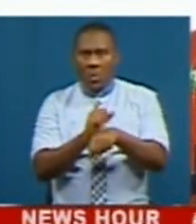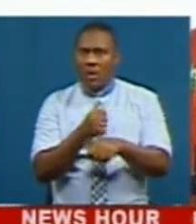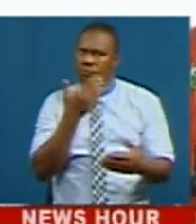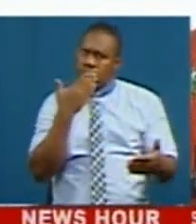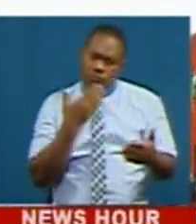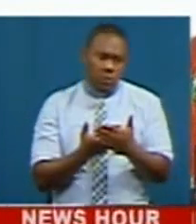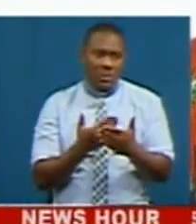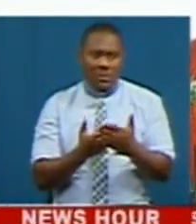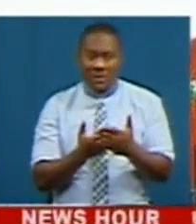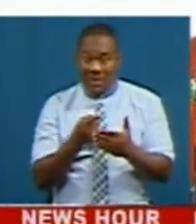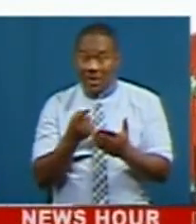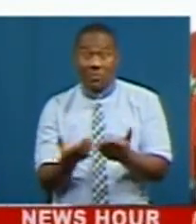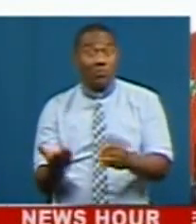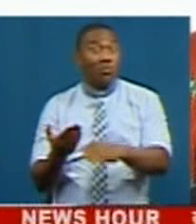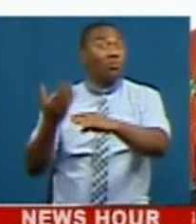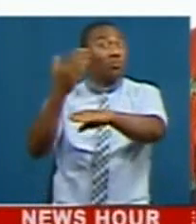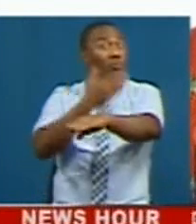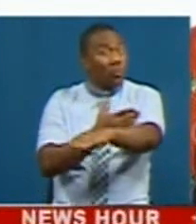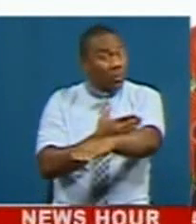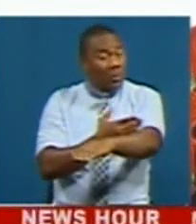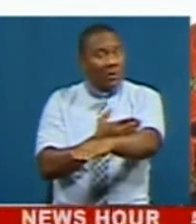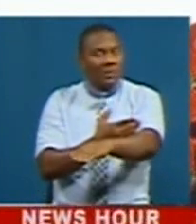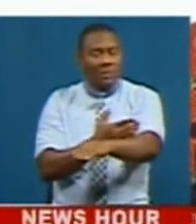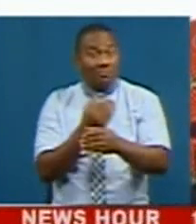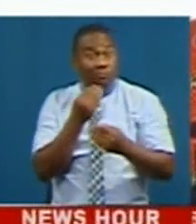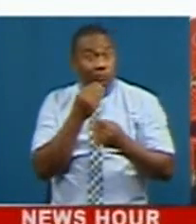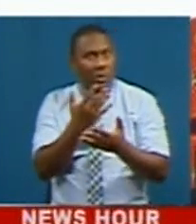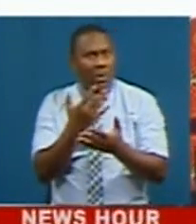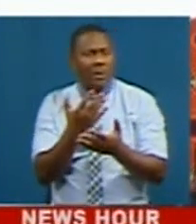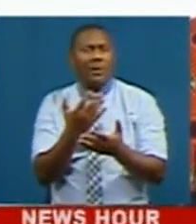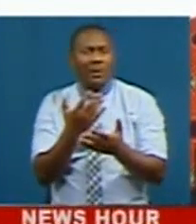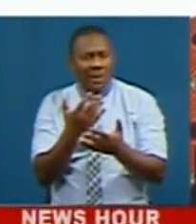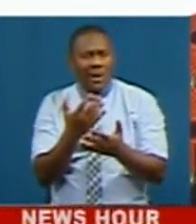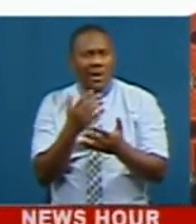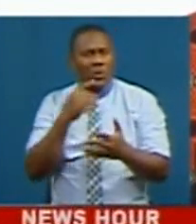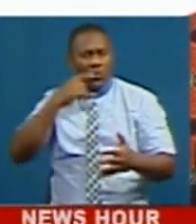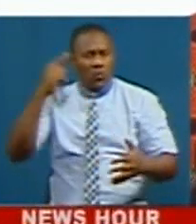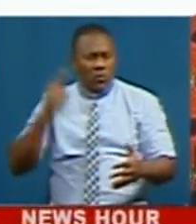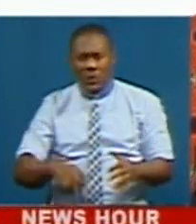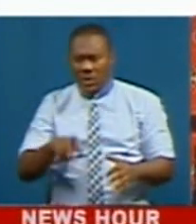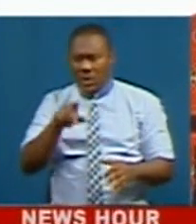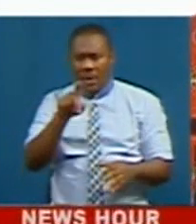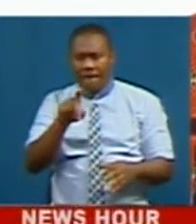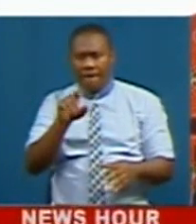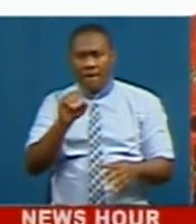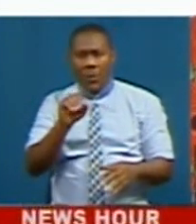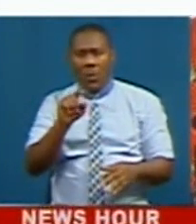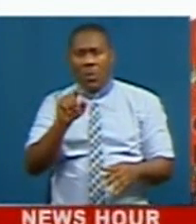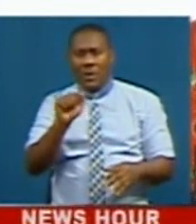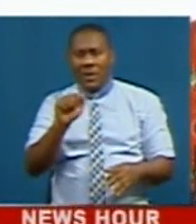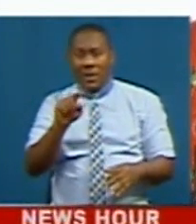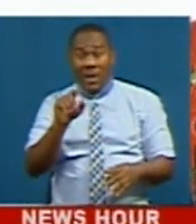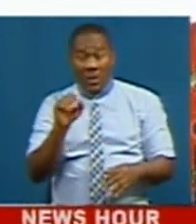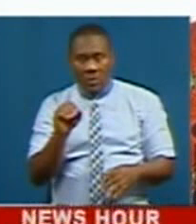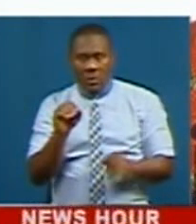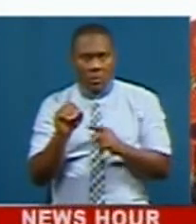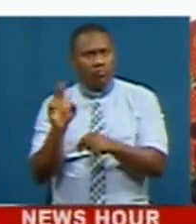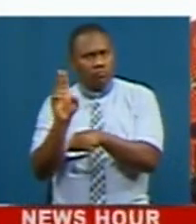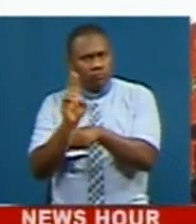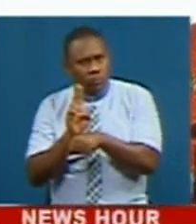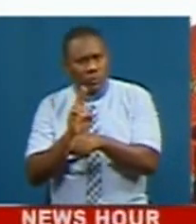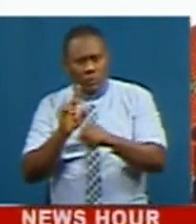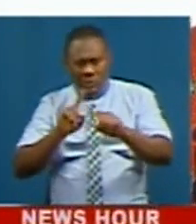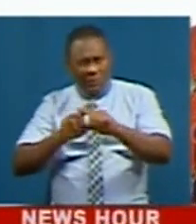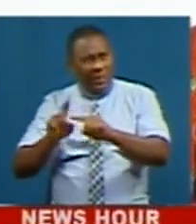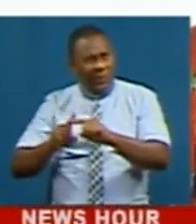to add on to the information on the use of sweet potato and also using sweet potato